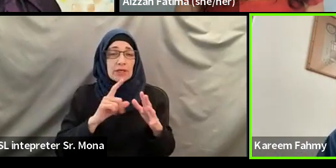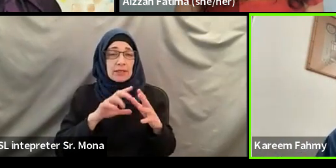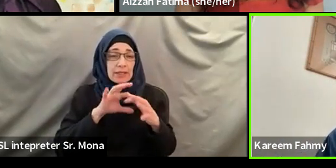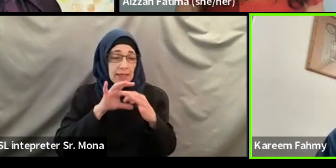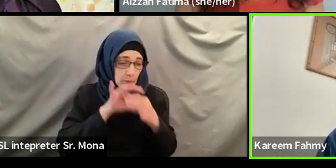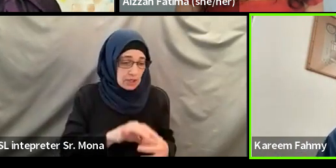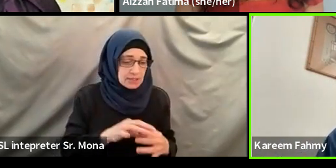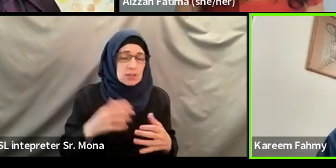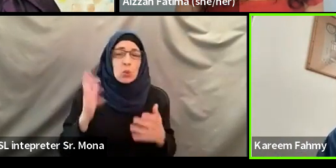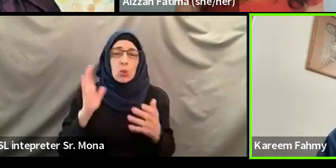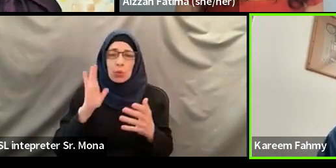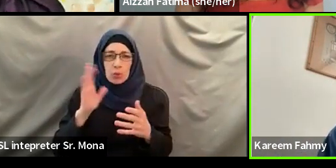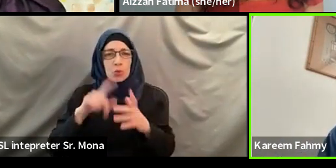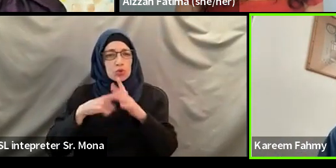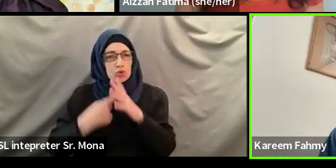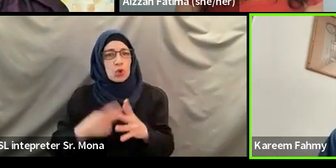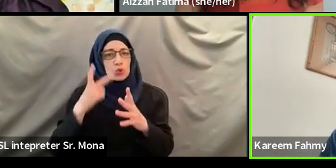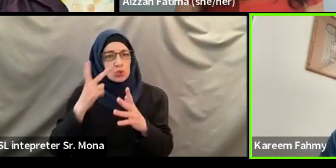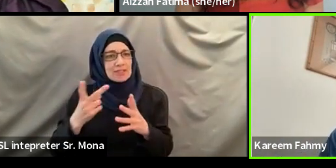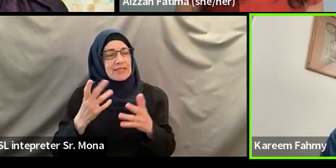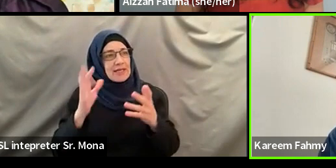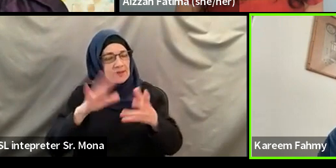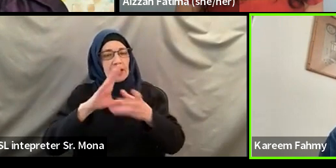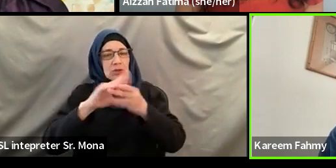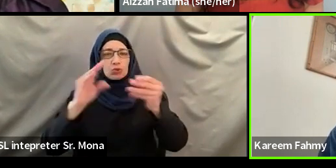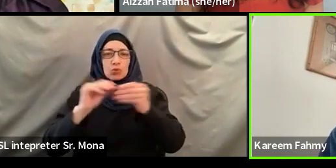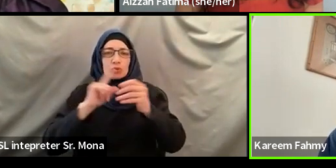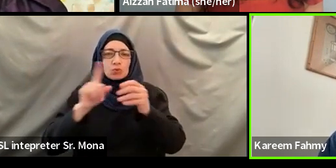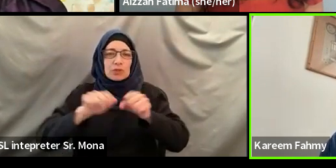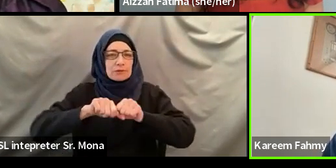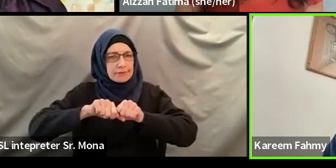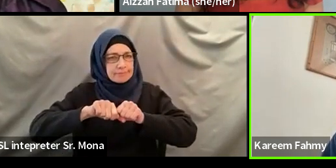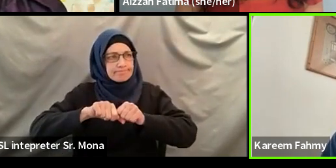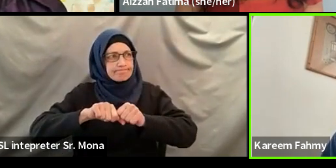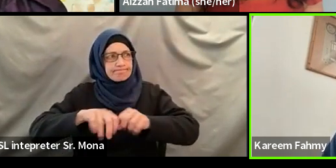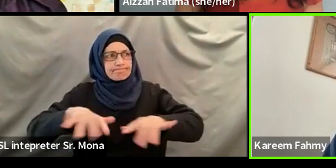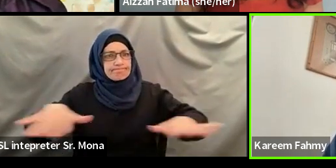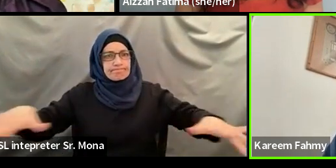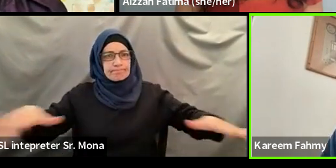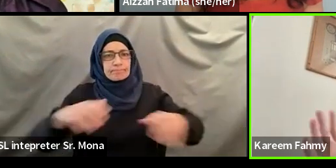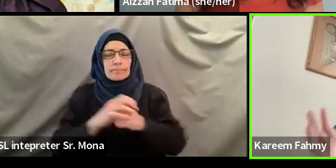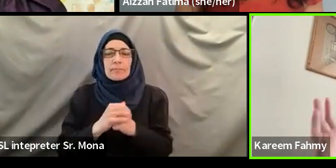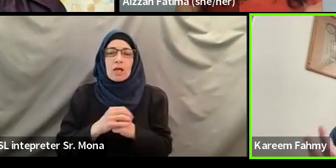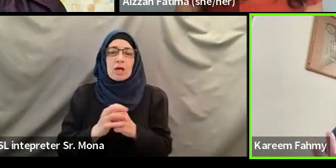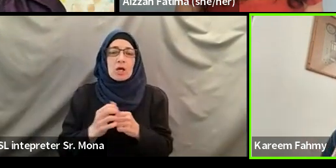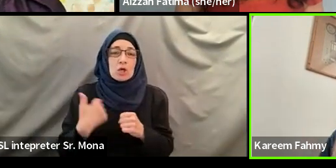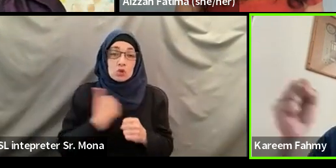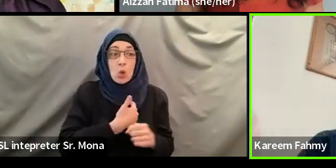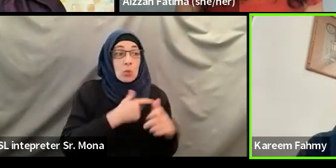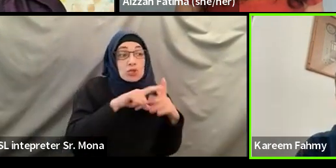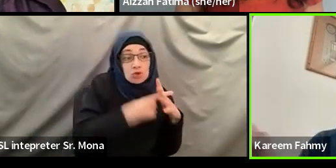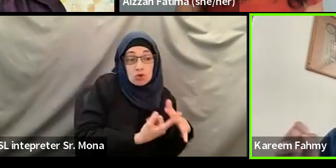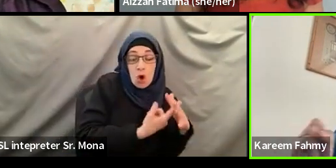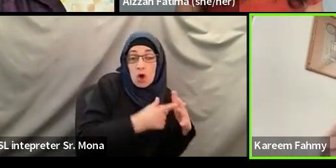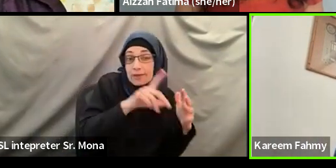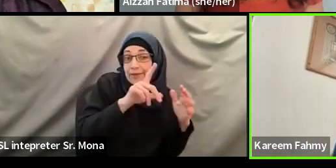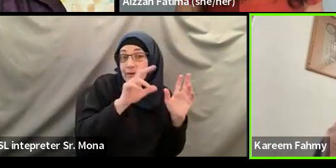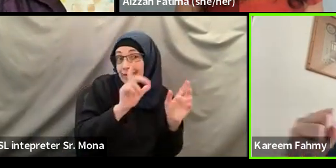because I think we started later, and we continue, I think, for good reasons